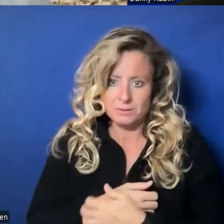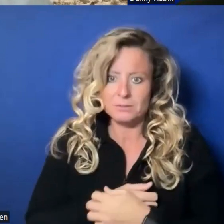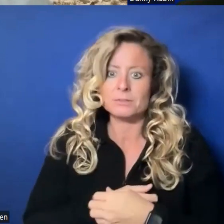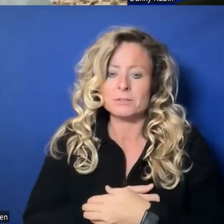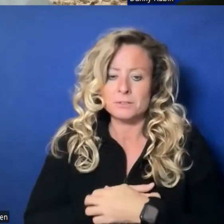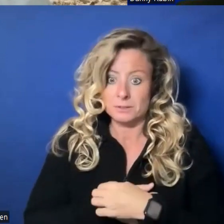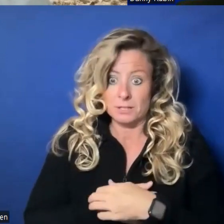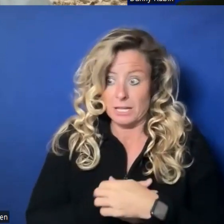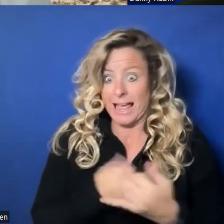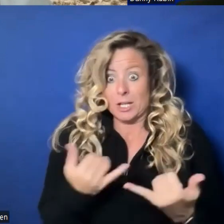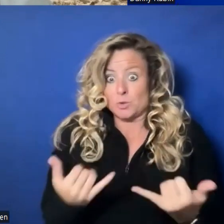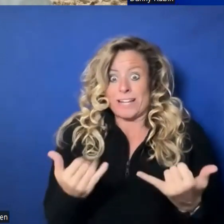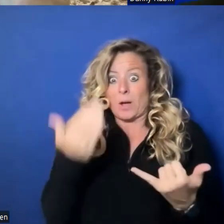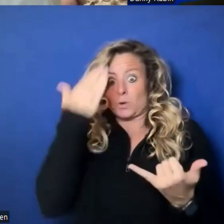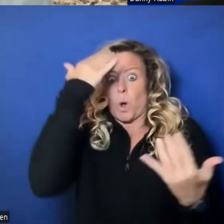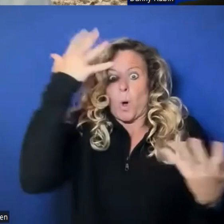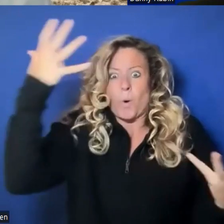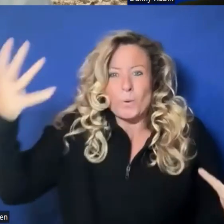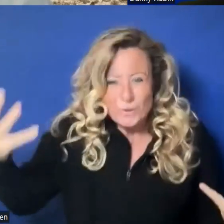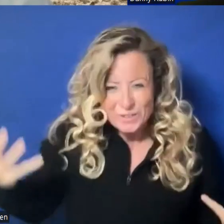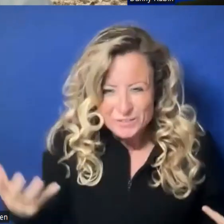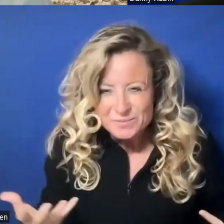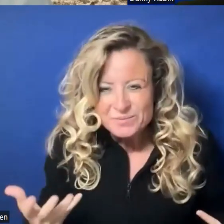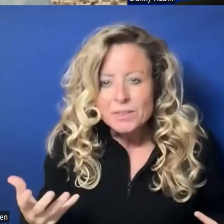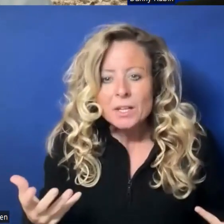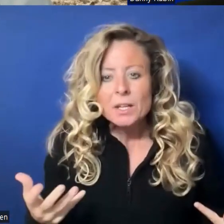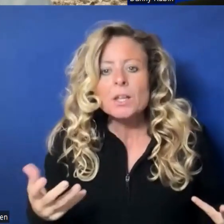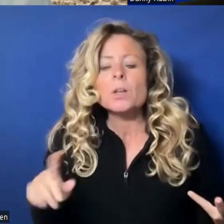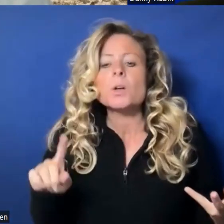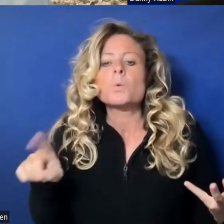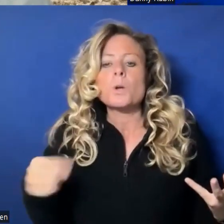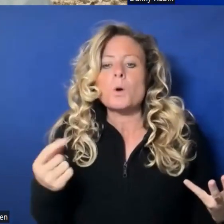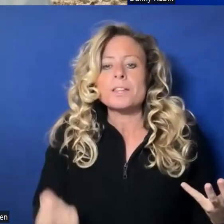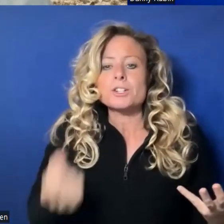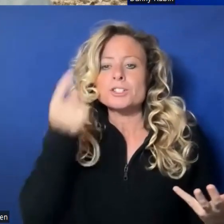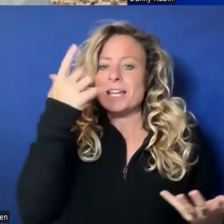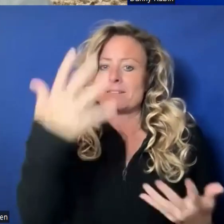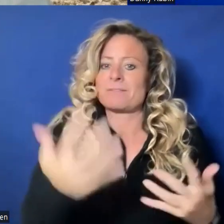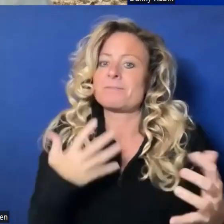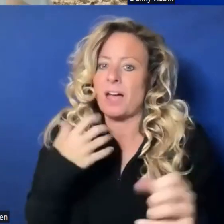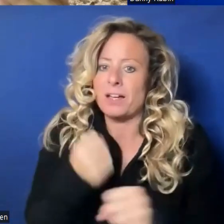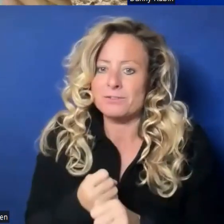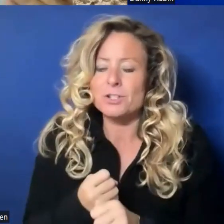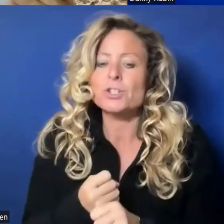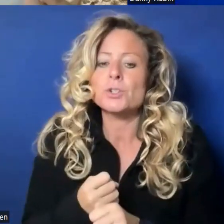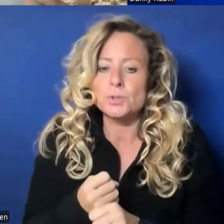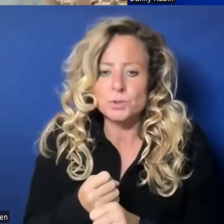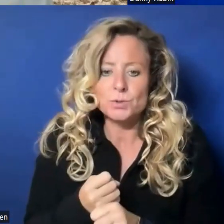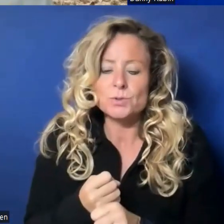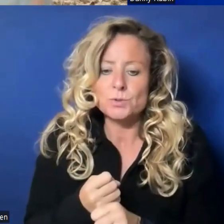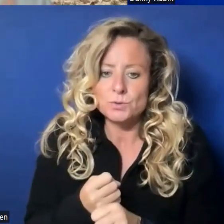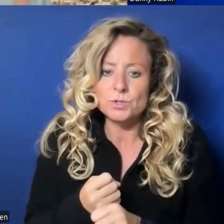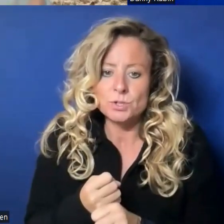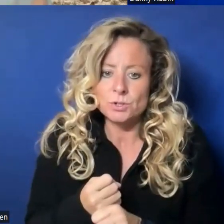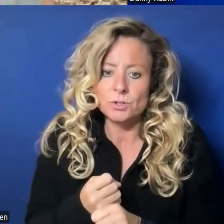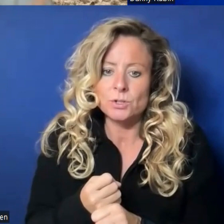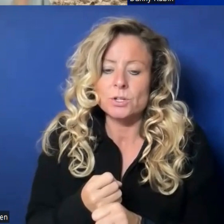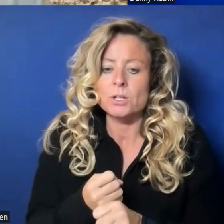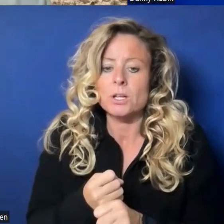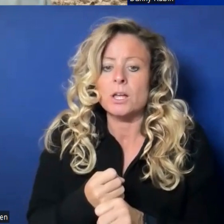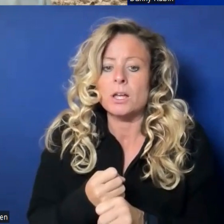as we know it. We all need to understand that soon, in 5 years, we won't, I mean, a